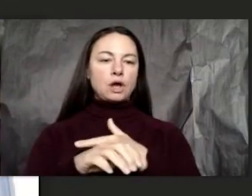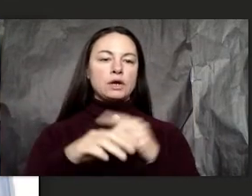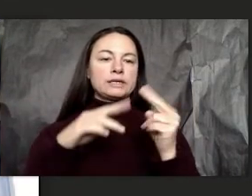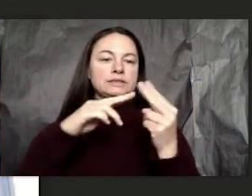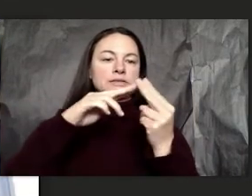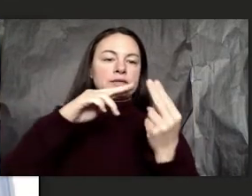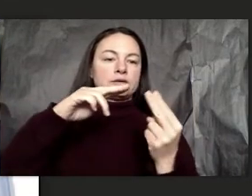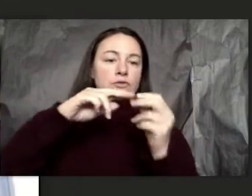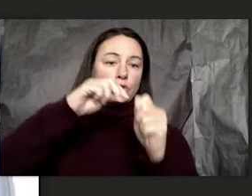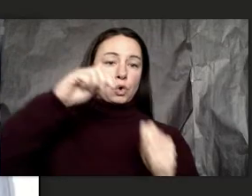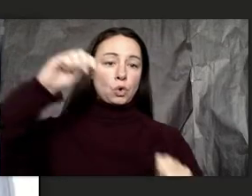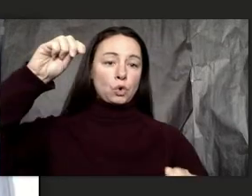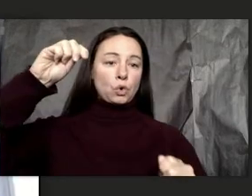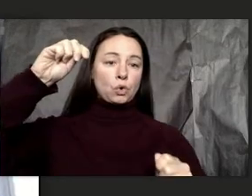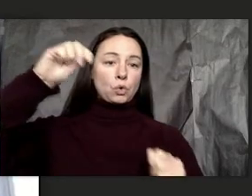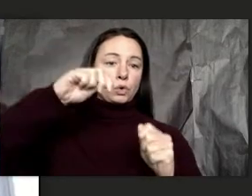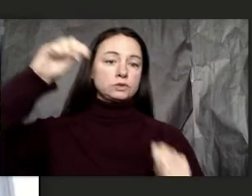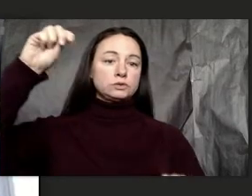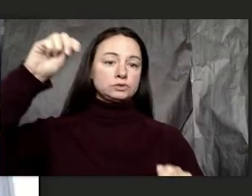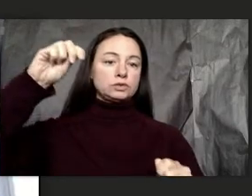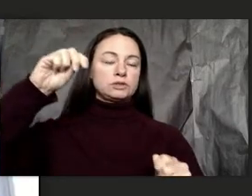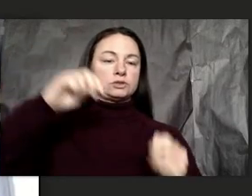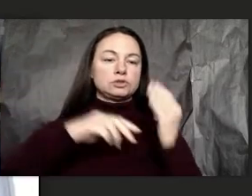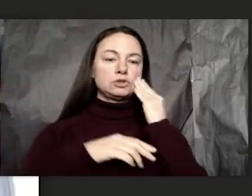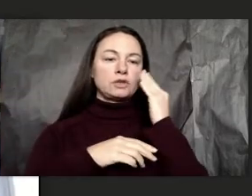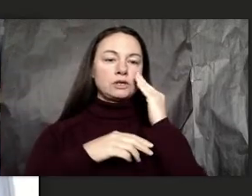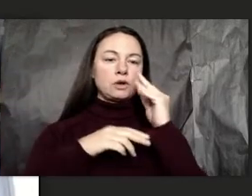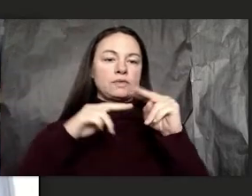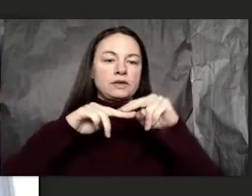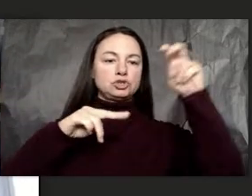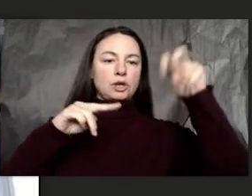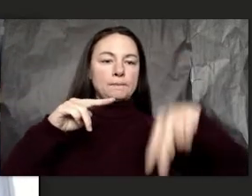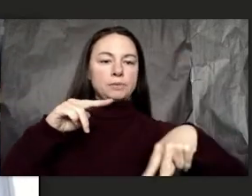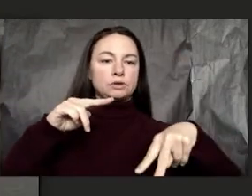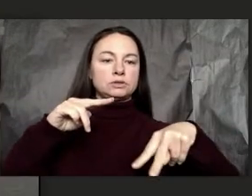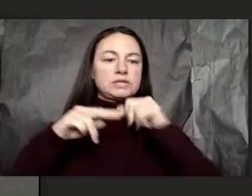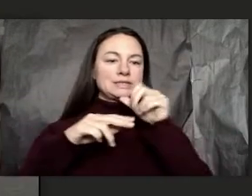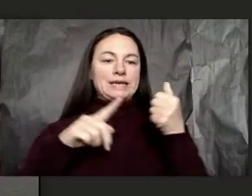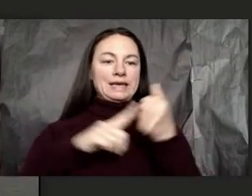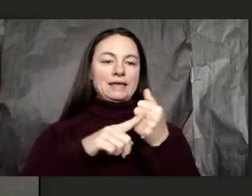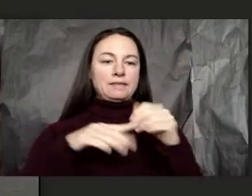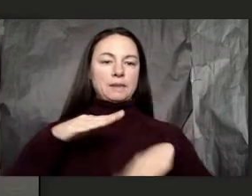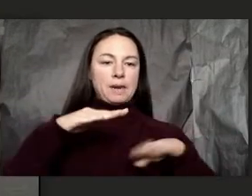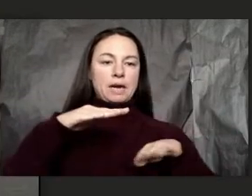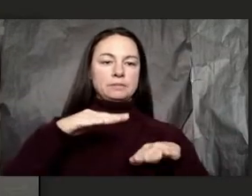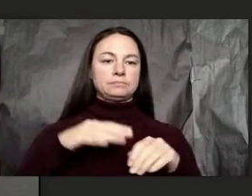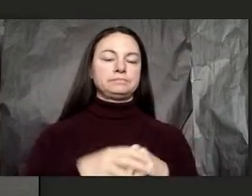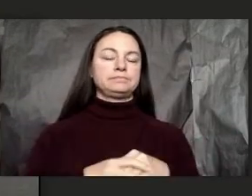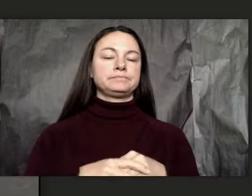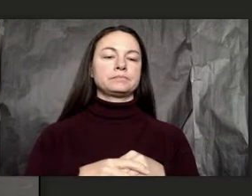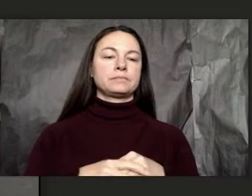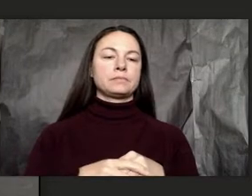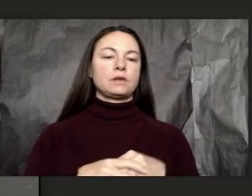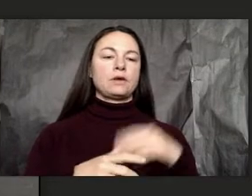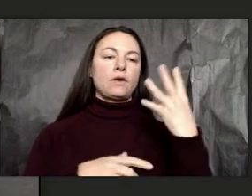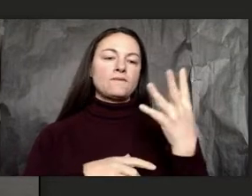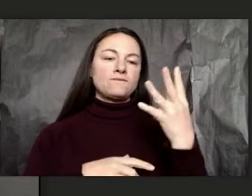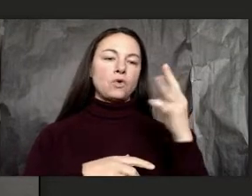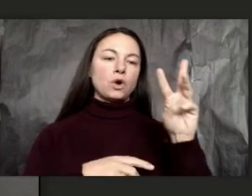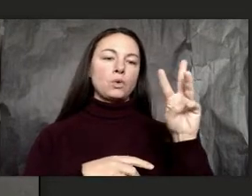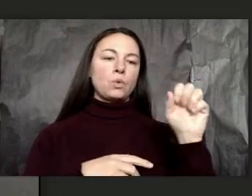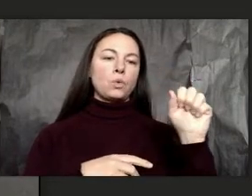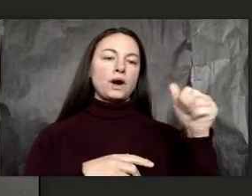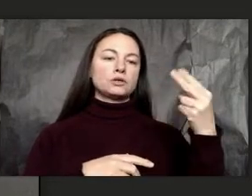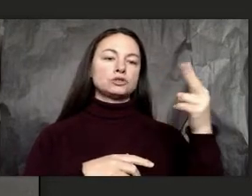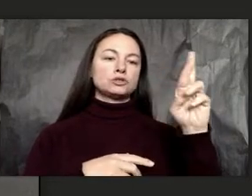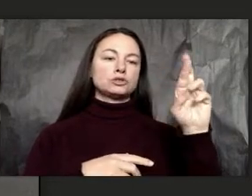to stretch so that the jumper knows they're not going to hit the bottom down there at the bottom? To do this, we're going to need 4 washers, 4